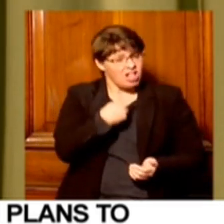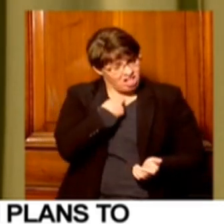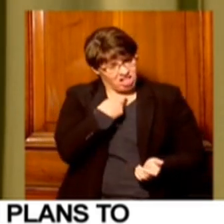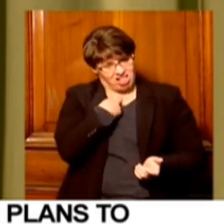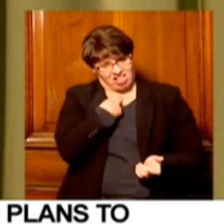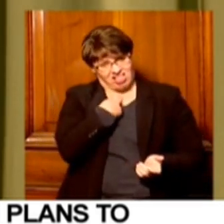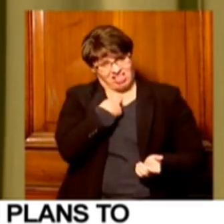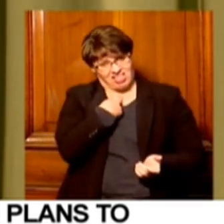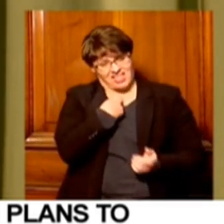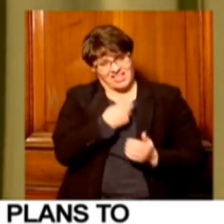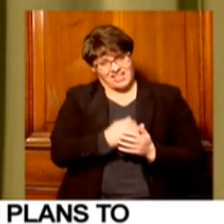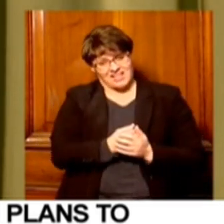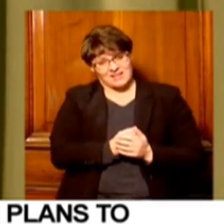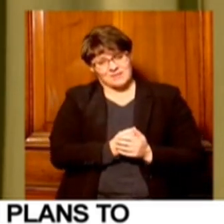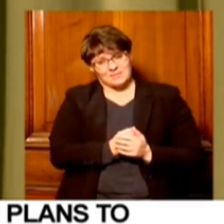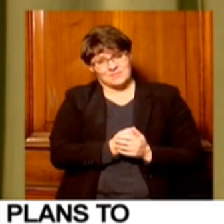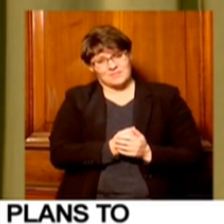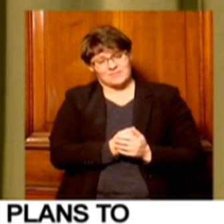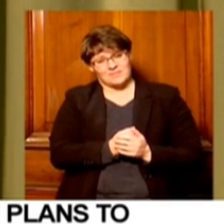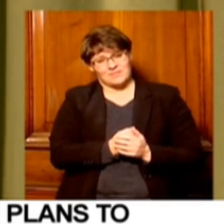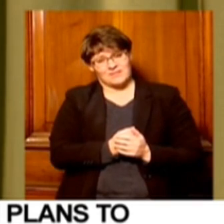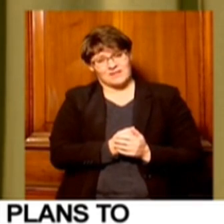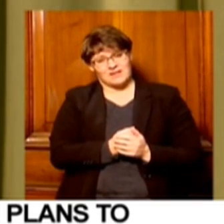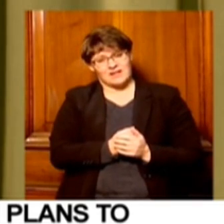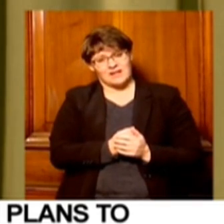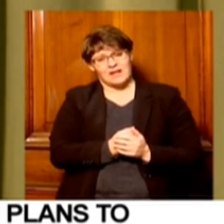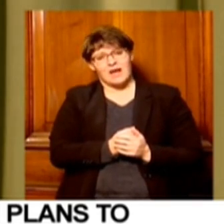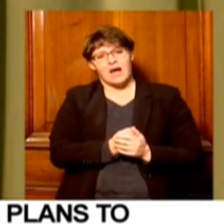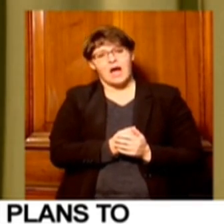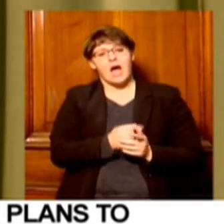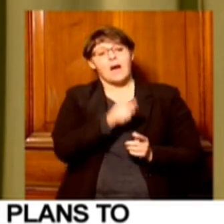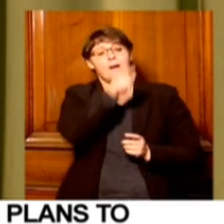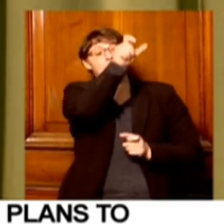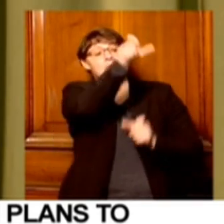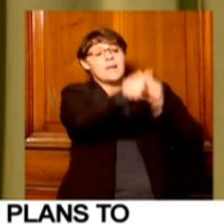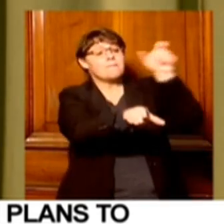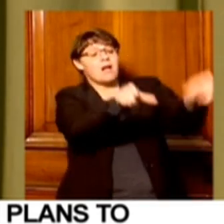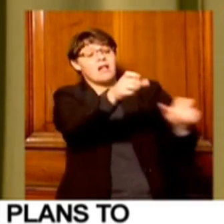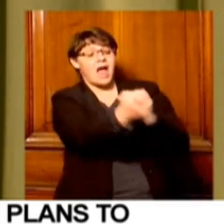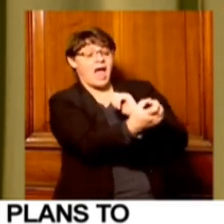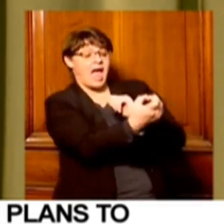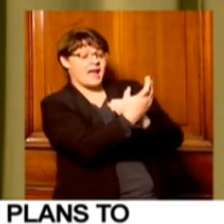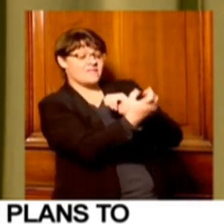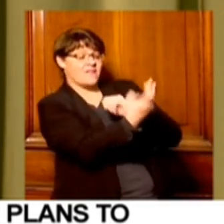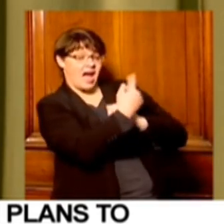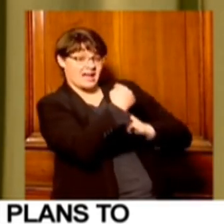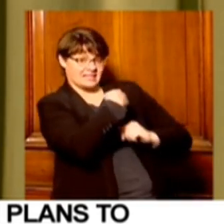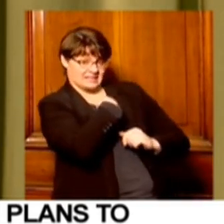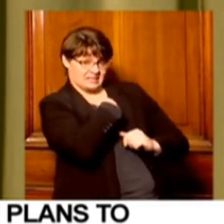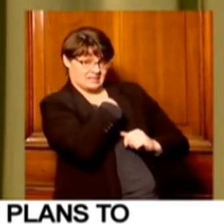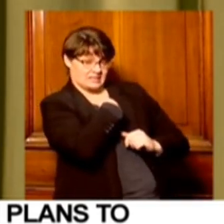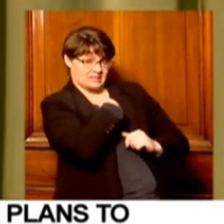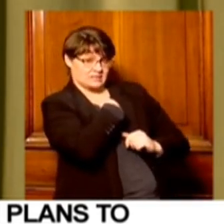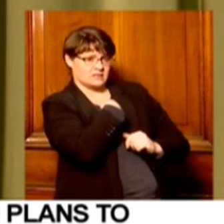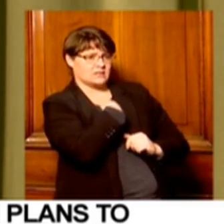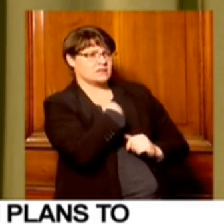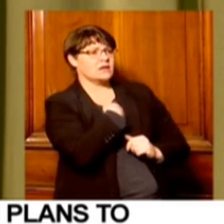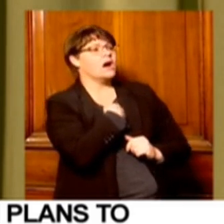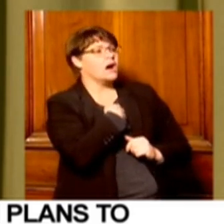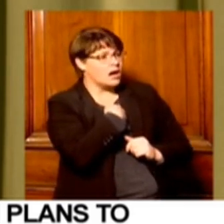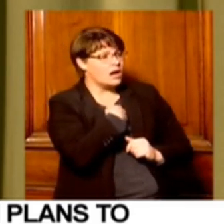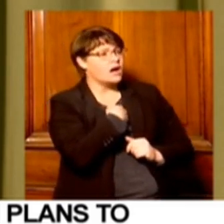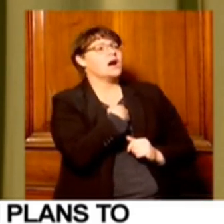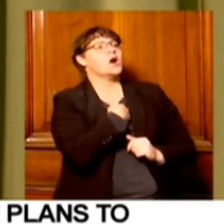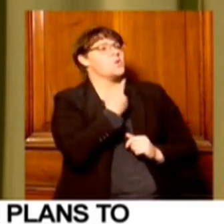that some people who might be advising us might then go outside and want